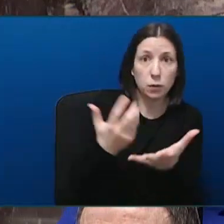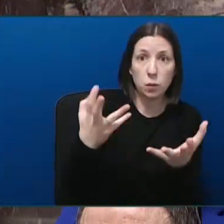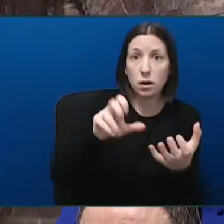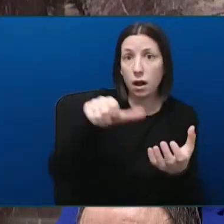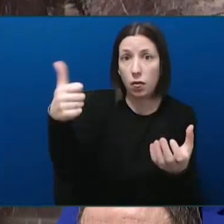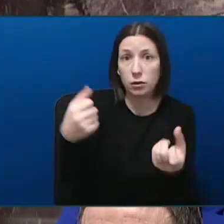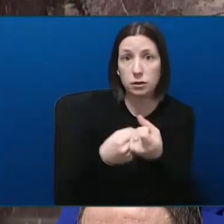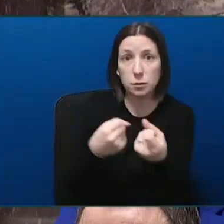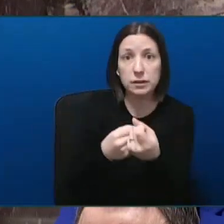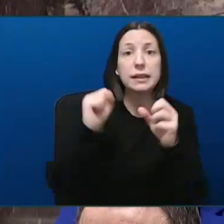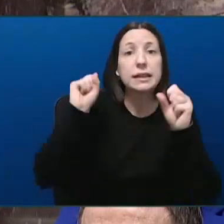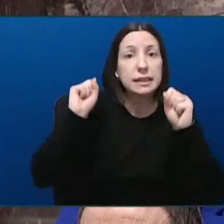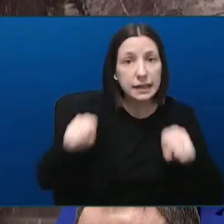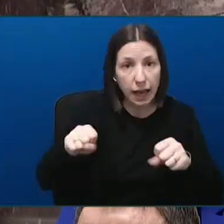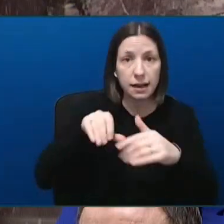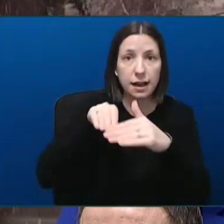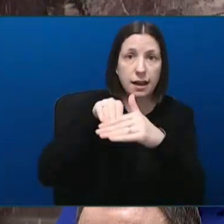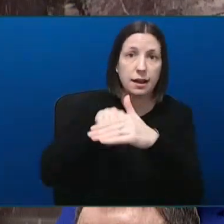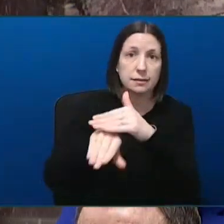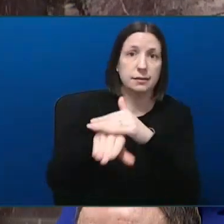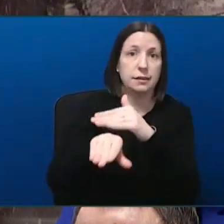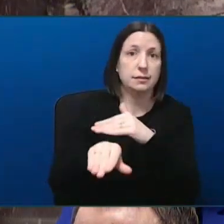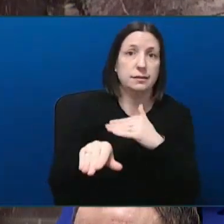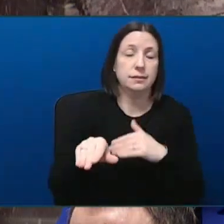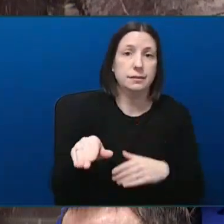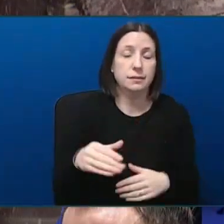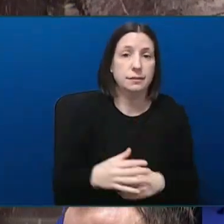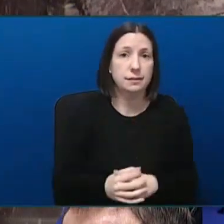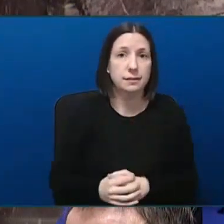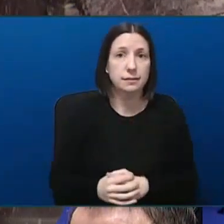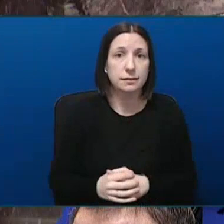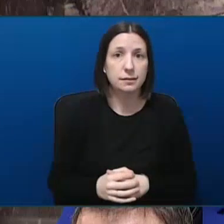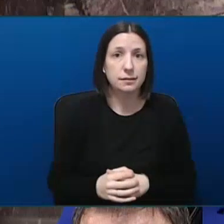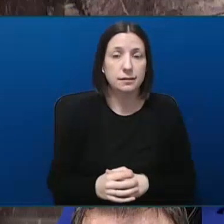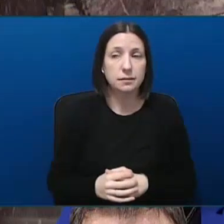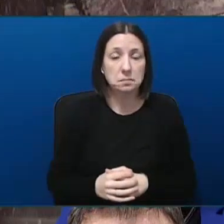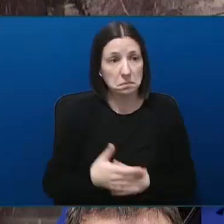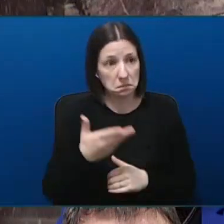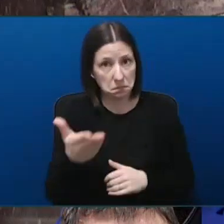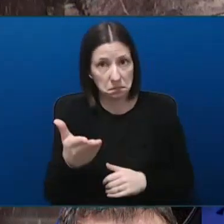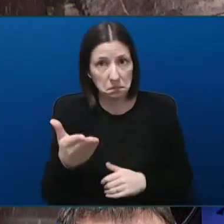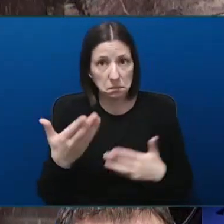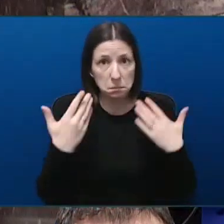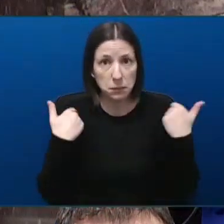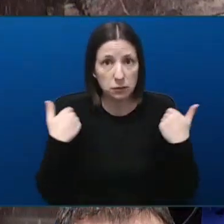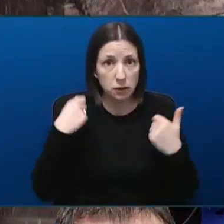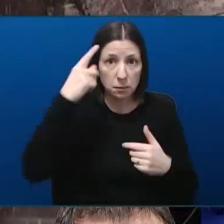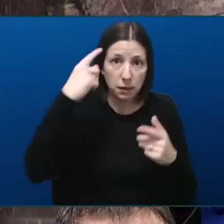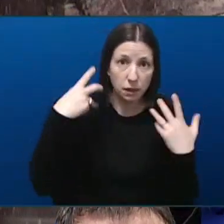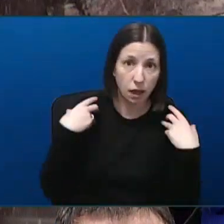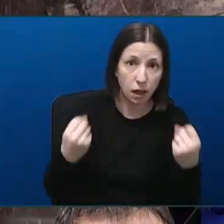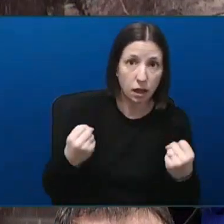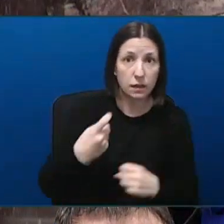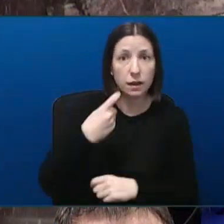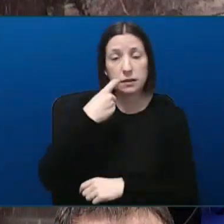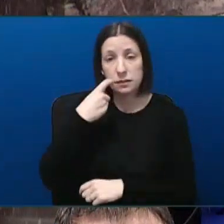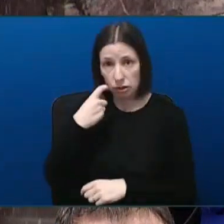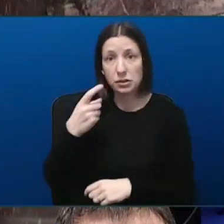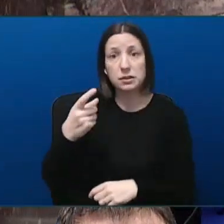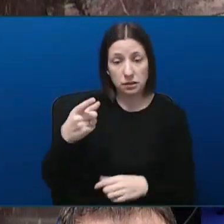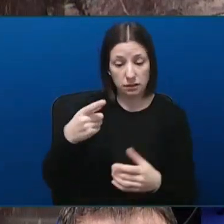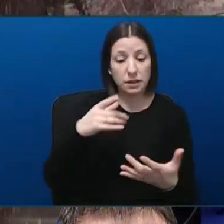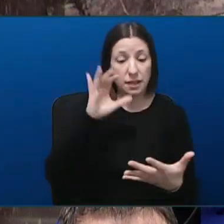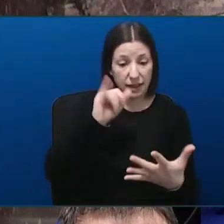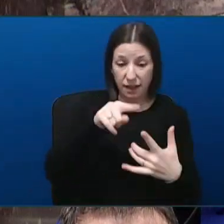them when needed, end quote. Is the Minister of Mental Health and Addiction satisfied that this very